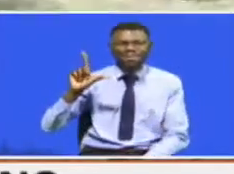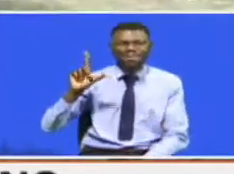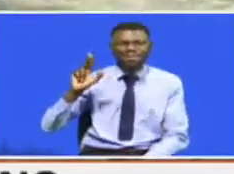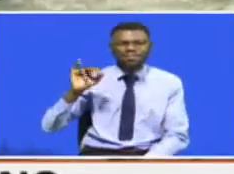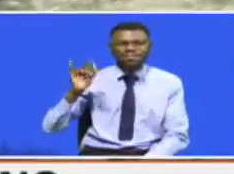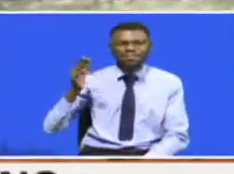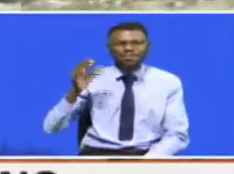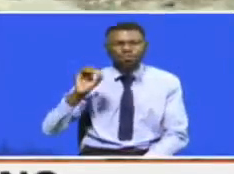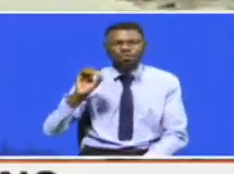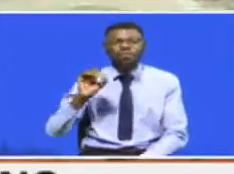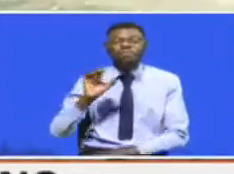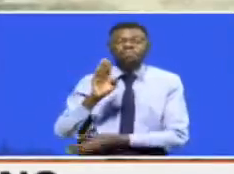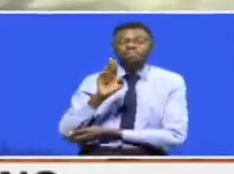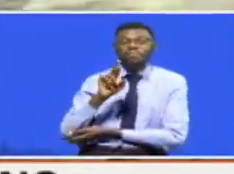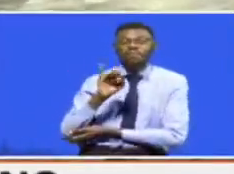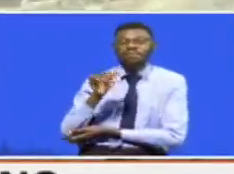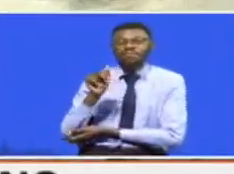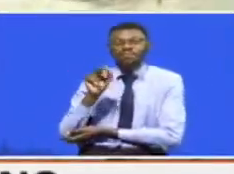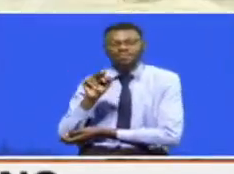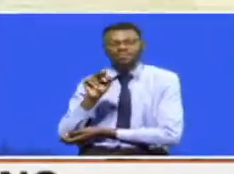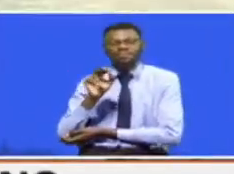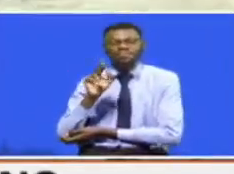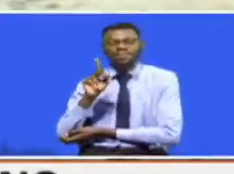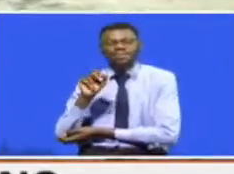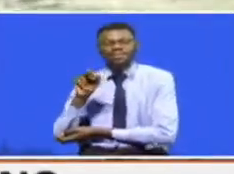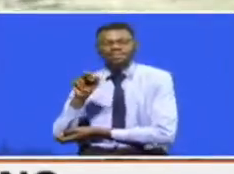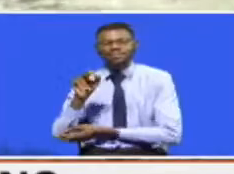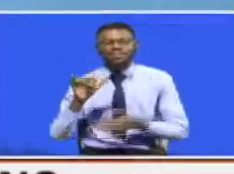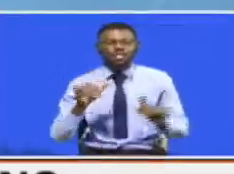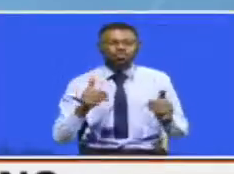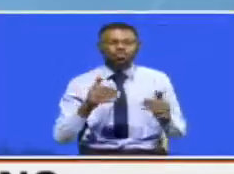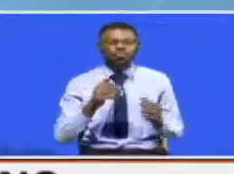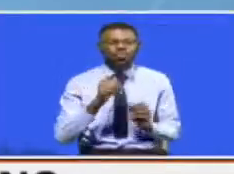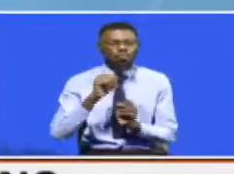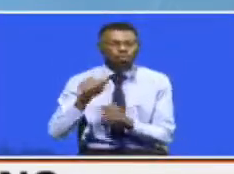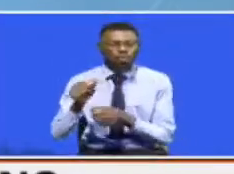KTN News in Homabay County.